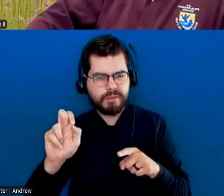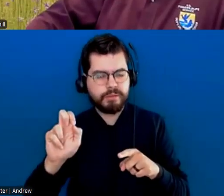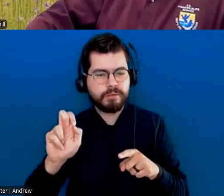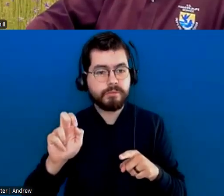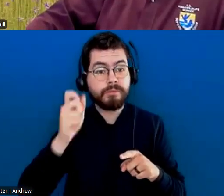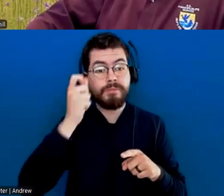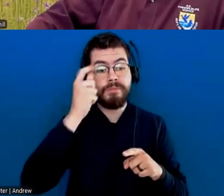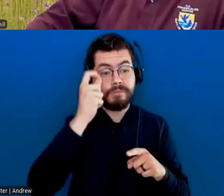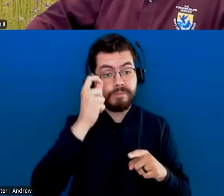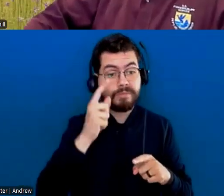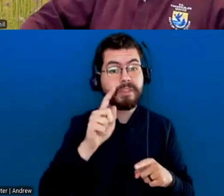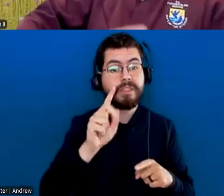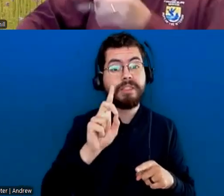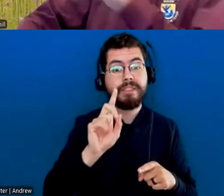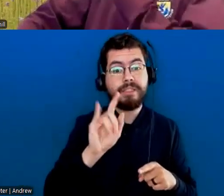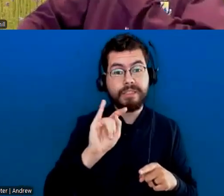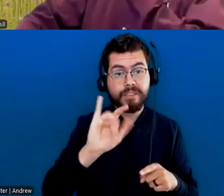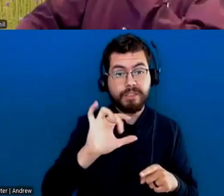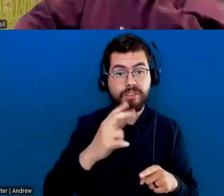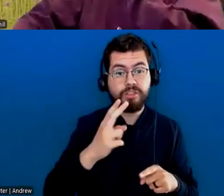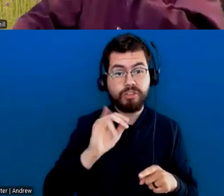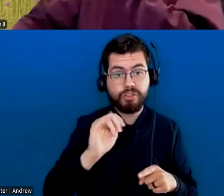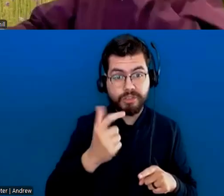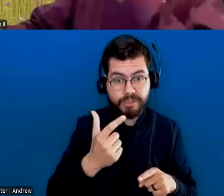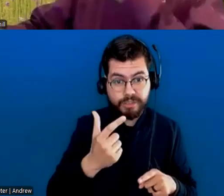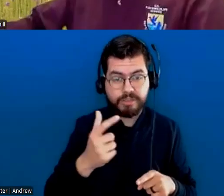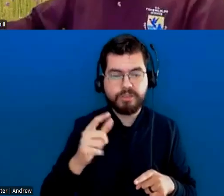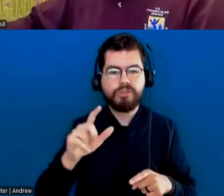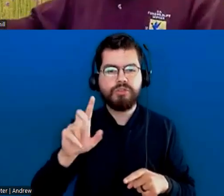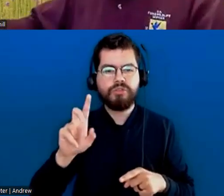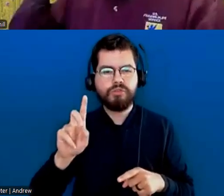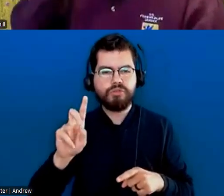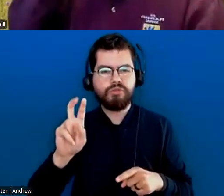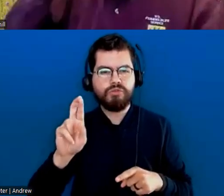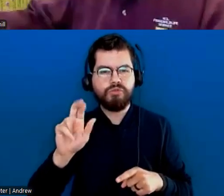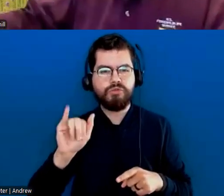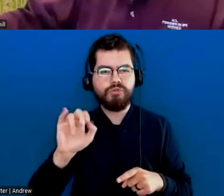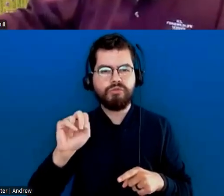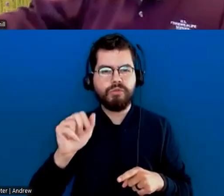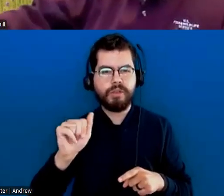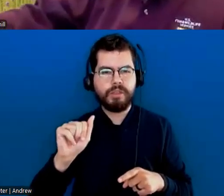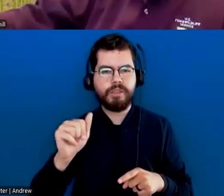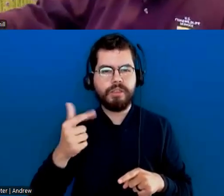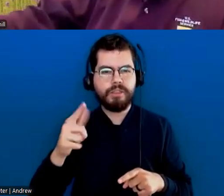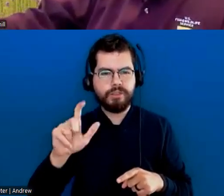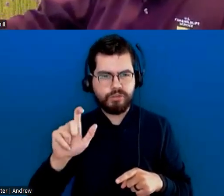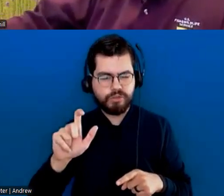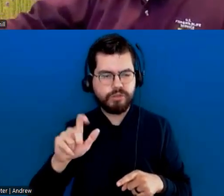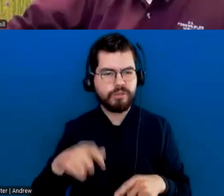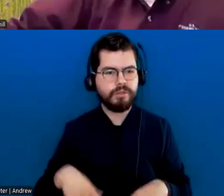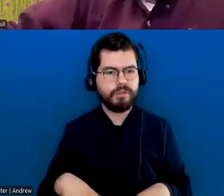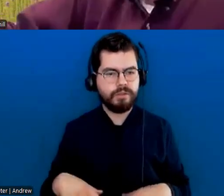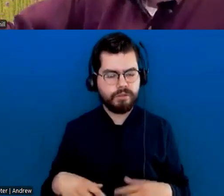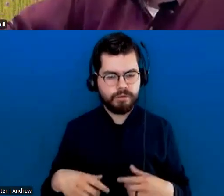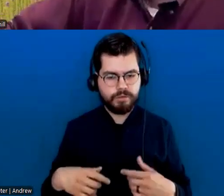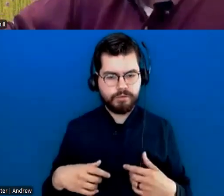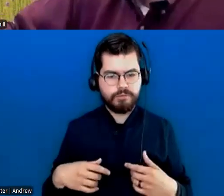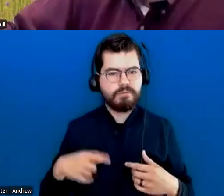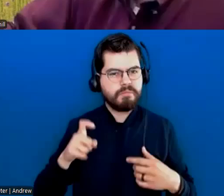and drainage many times is a discussion of number one, what do I do with the stand that's there that I'm about to impact